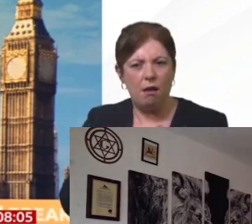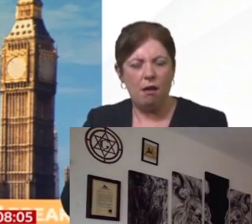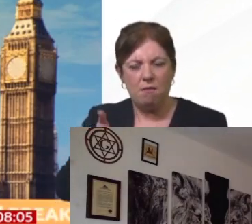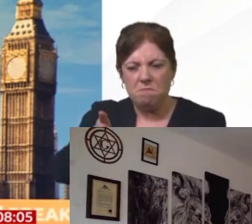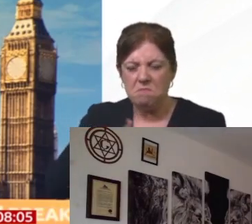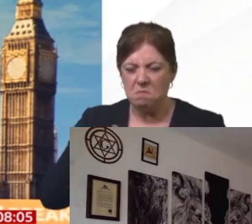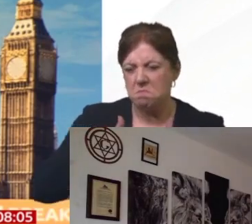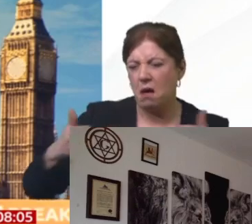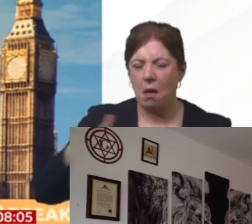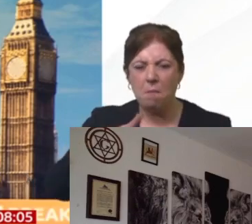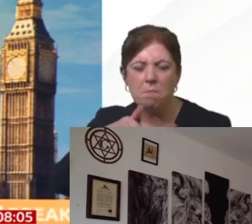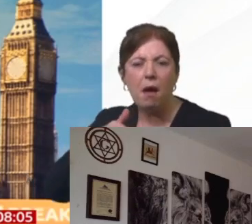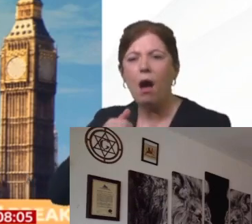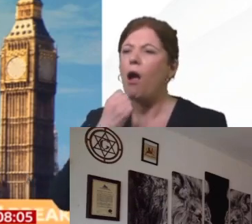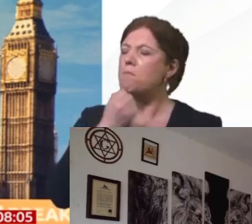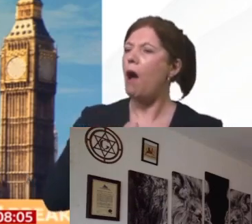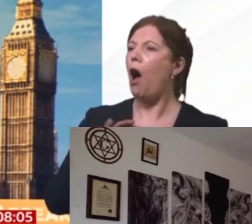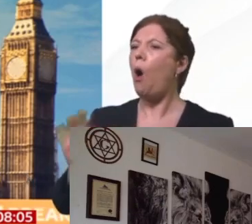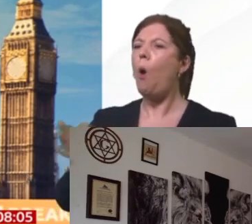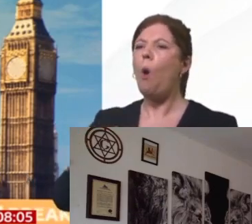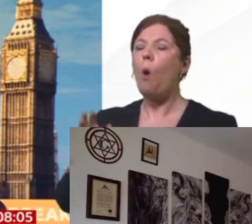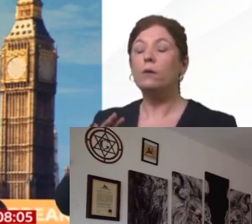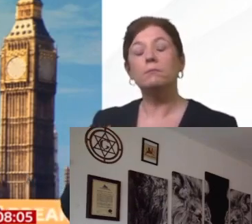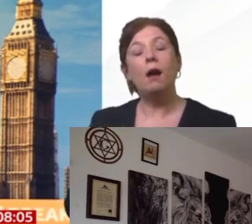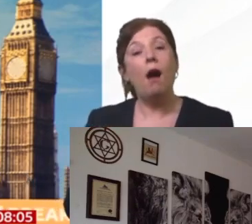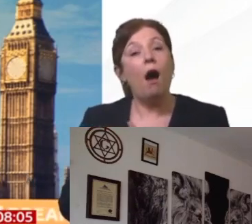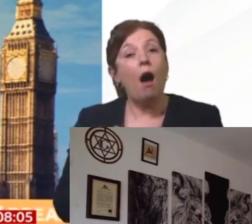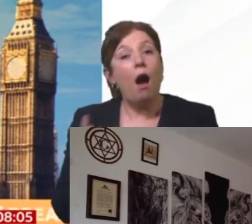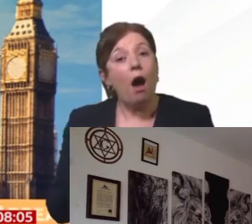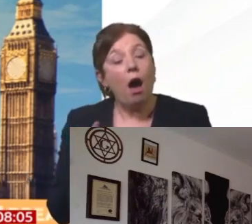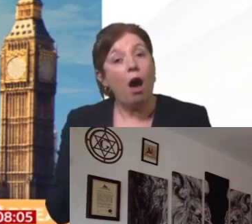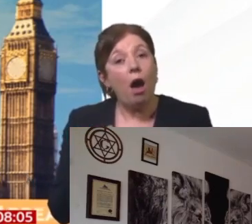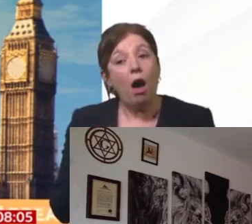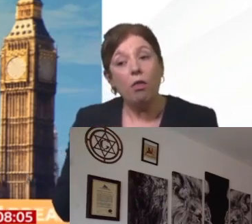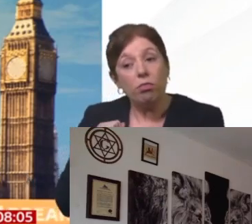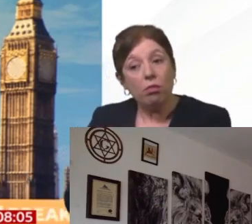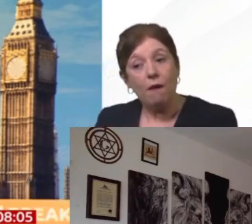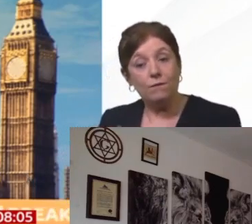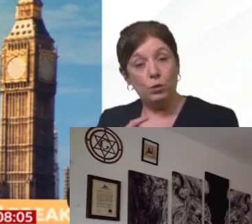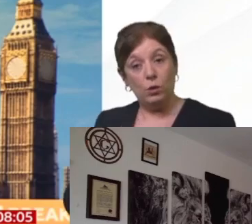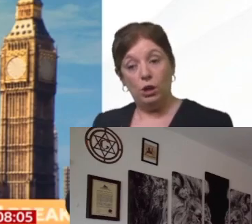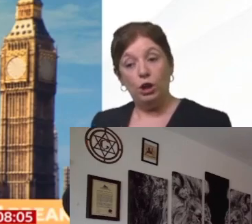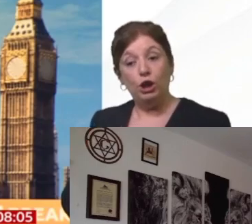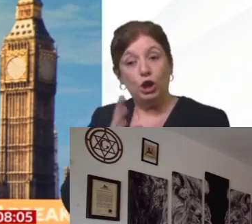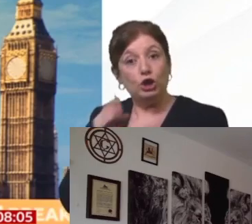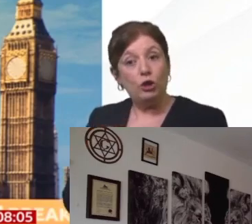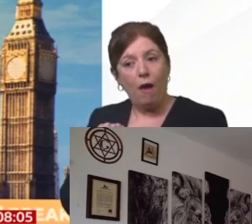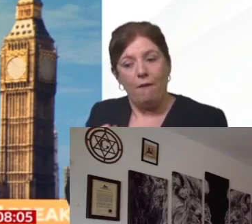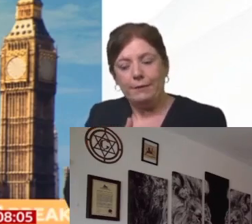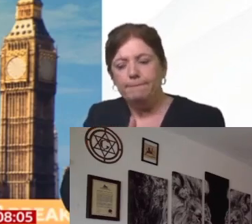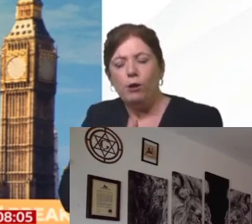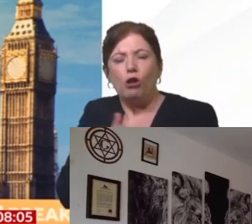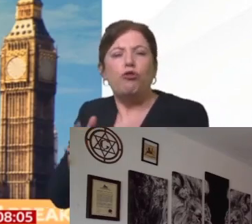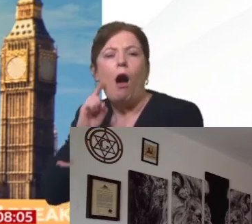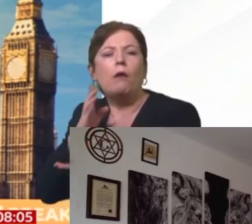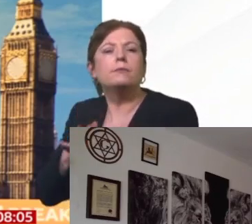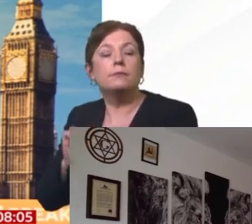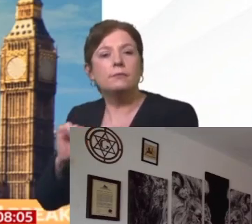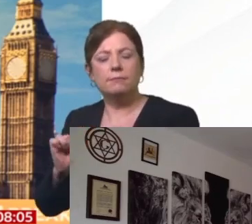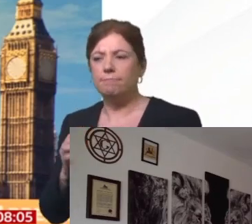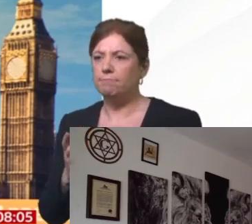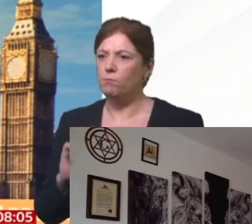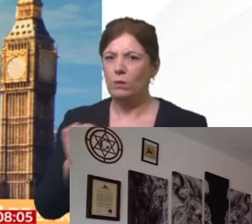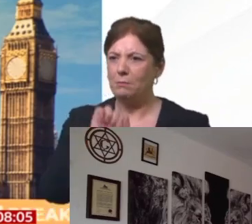some absolutely good British denies. teeth, isn't he? There are also people, including on the right of the Conservative Party, for example, who are worried about the free